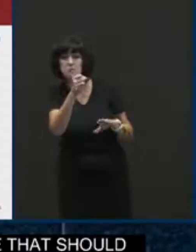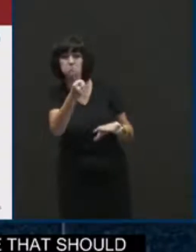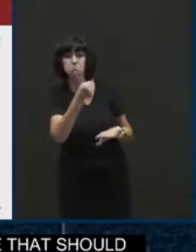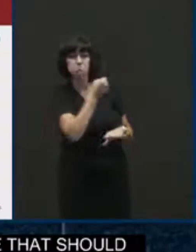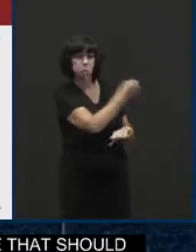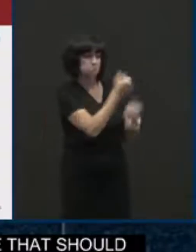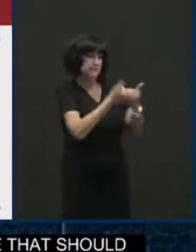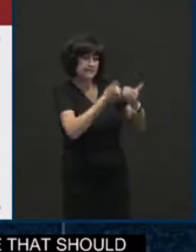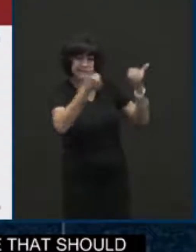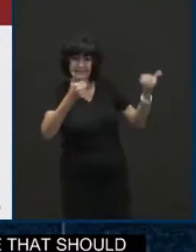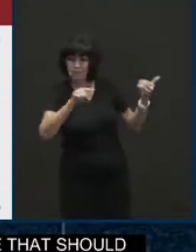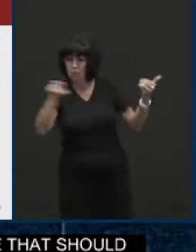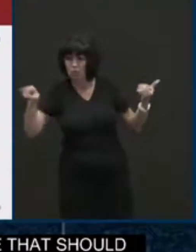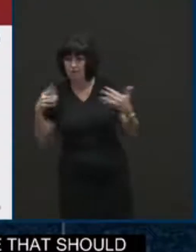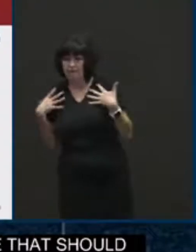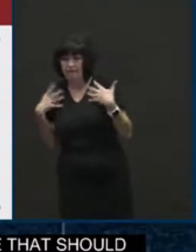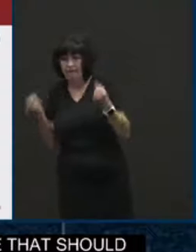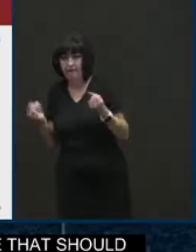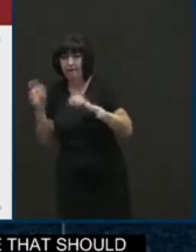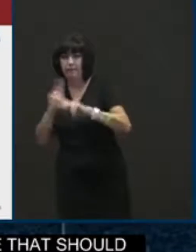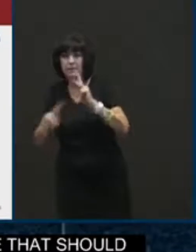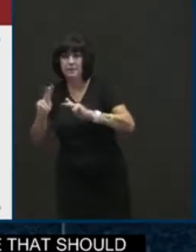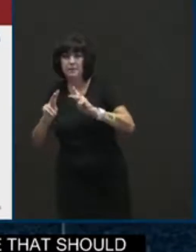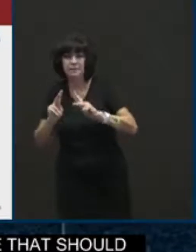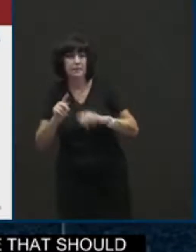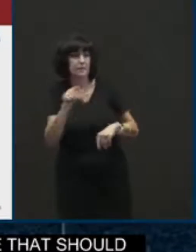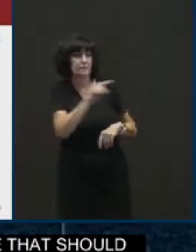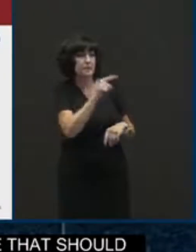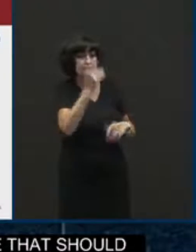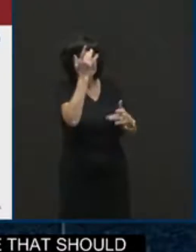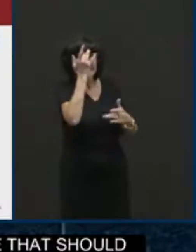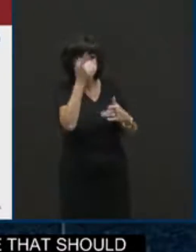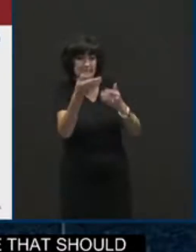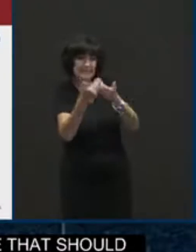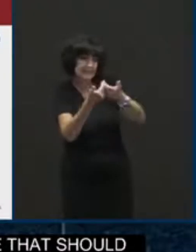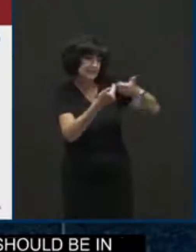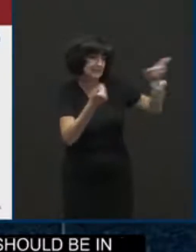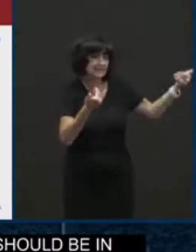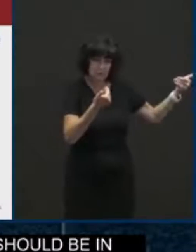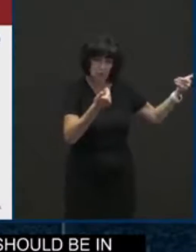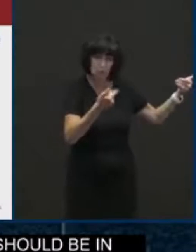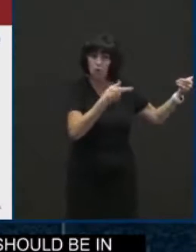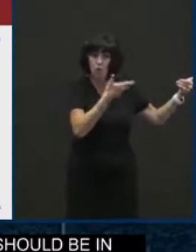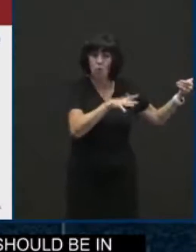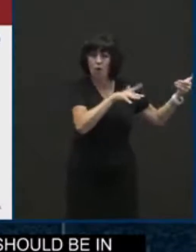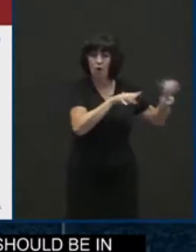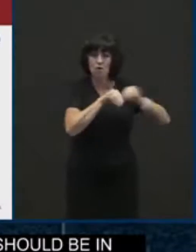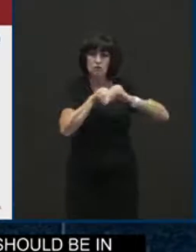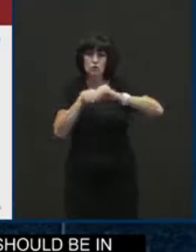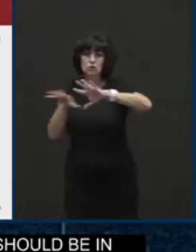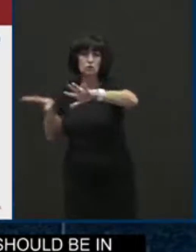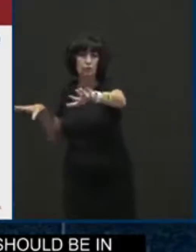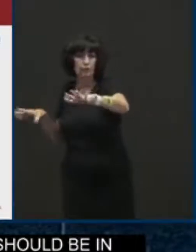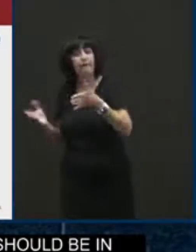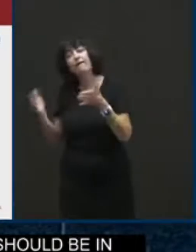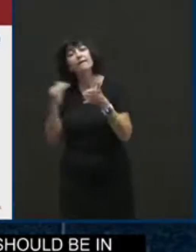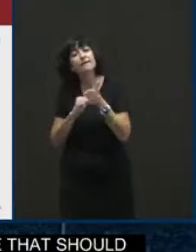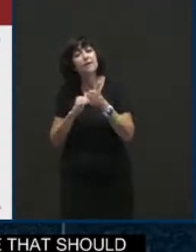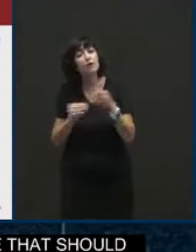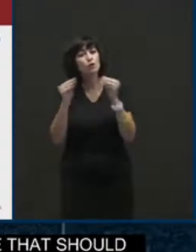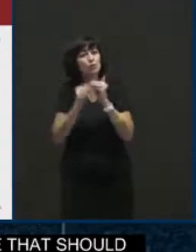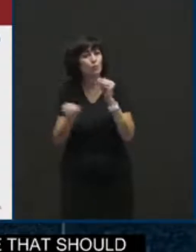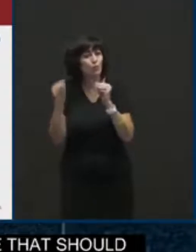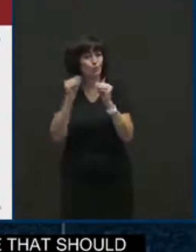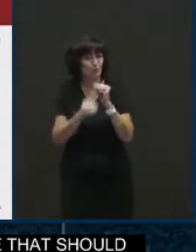just making sure that they're really doing everything that they can to prevent future